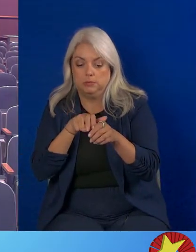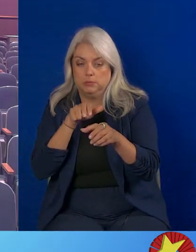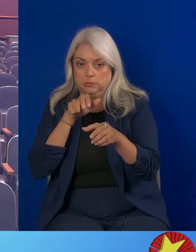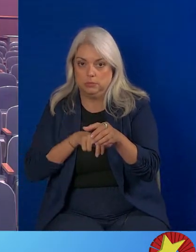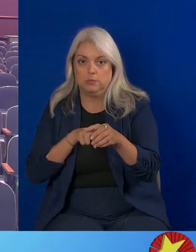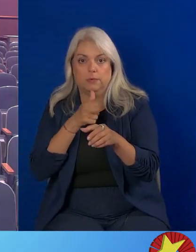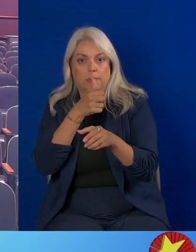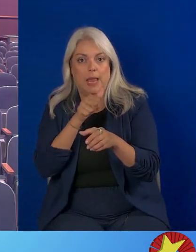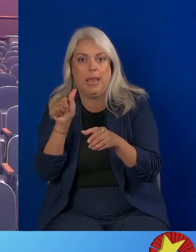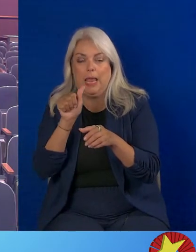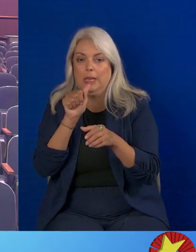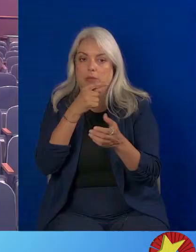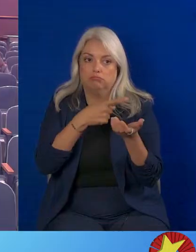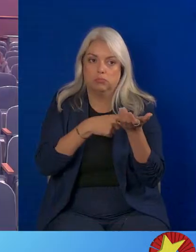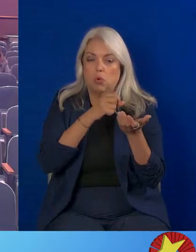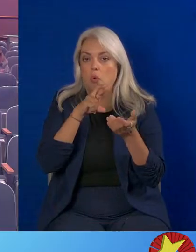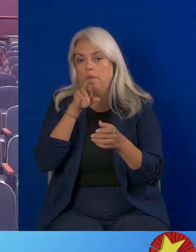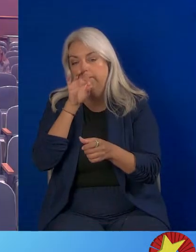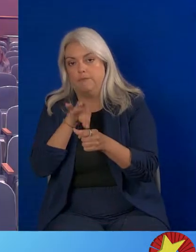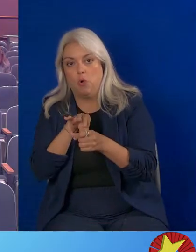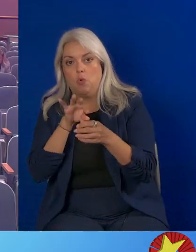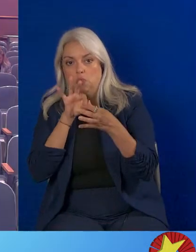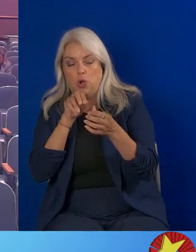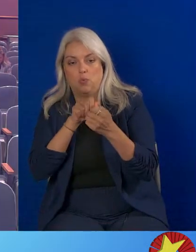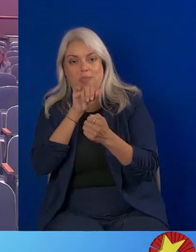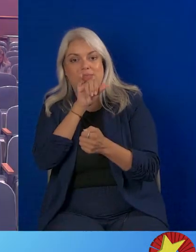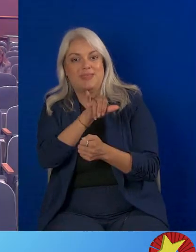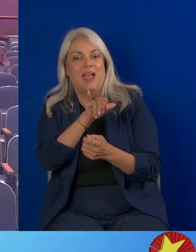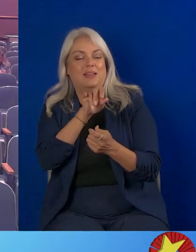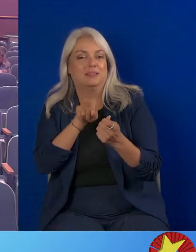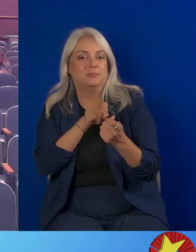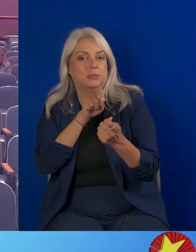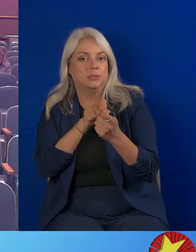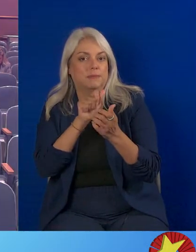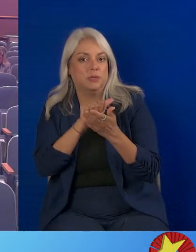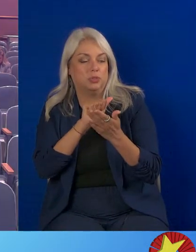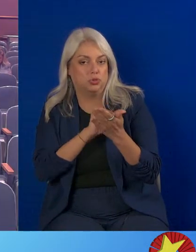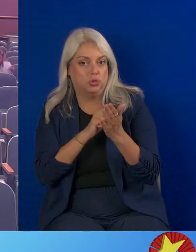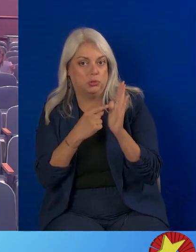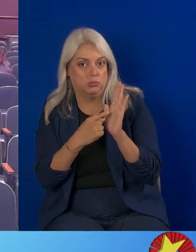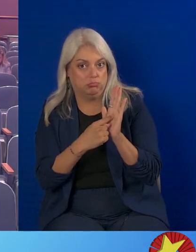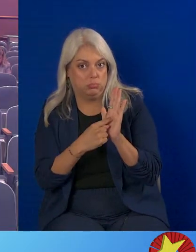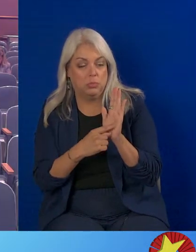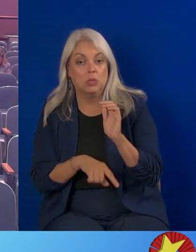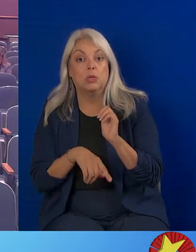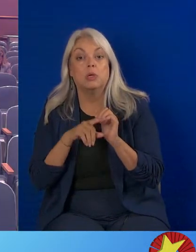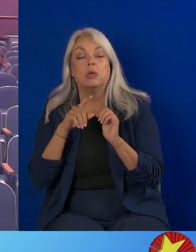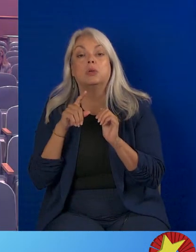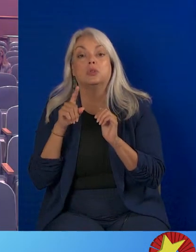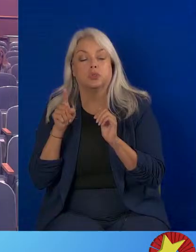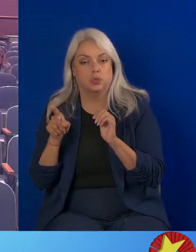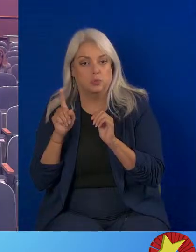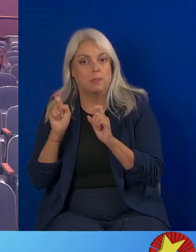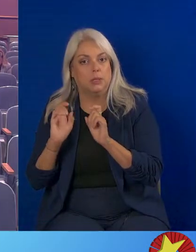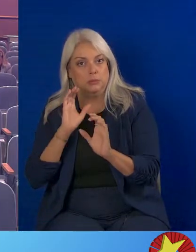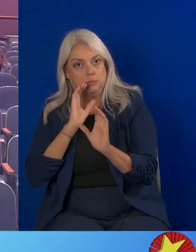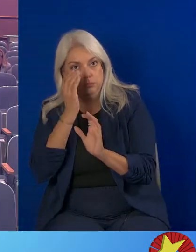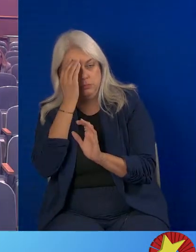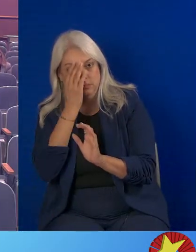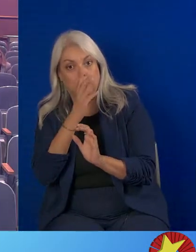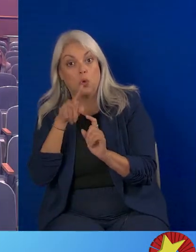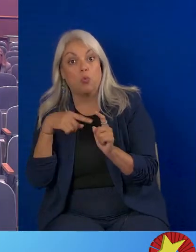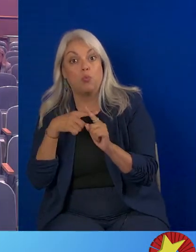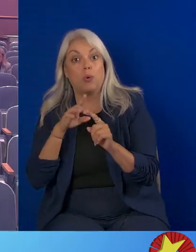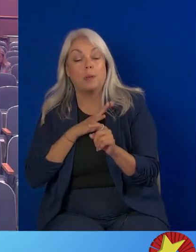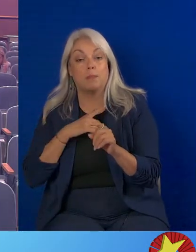discussion and a vote regarding that specific agenda item. And then at the conclusion of the board meeting, the ASDB